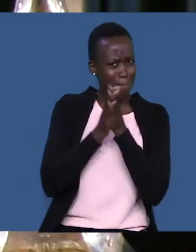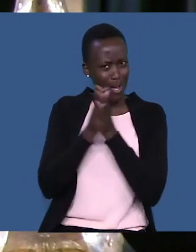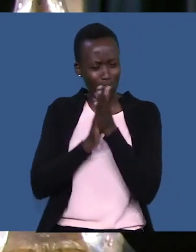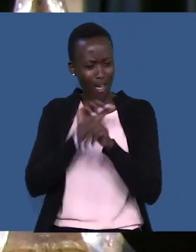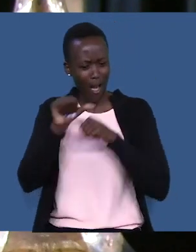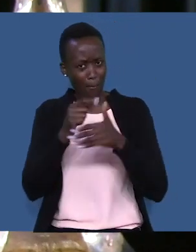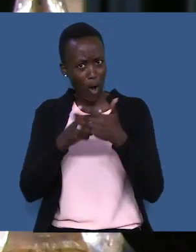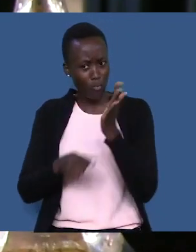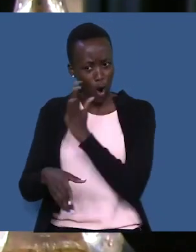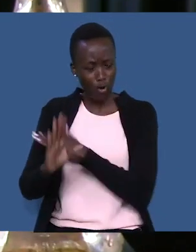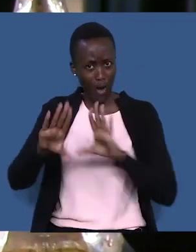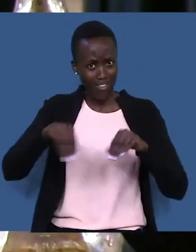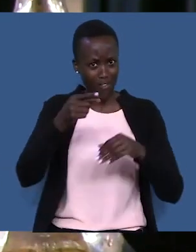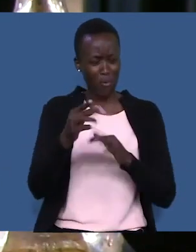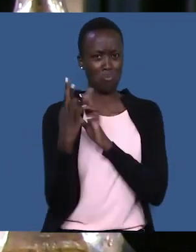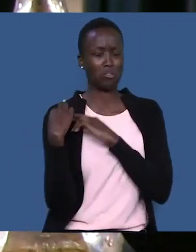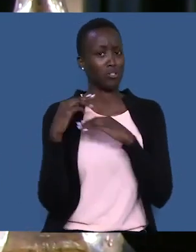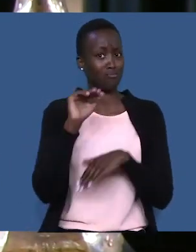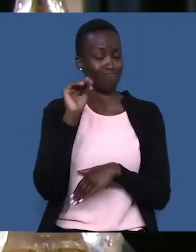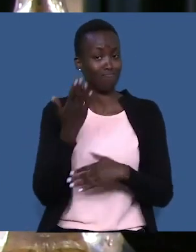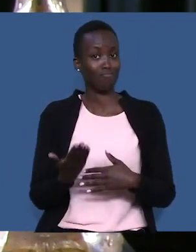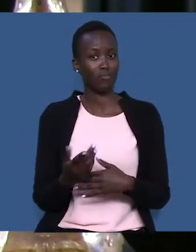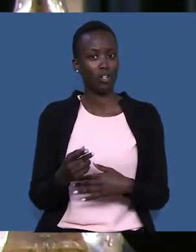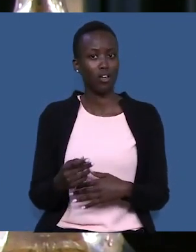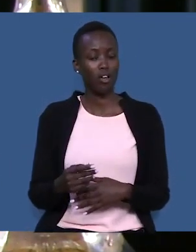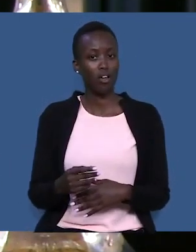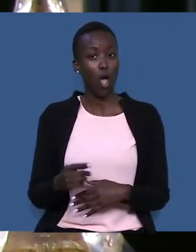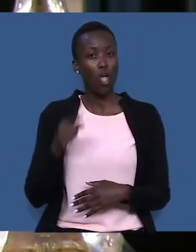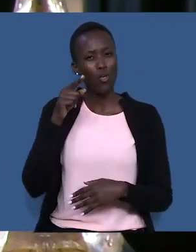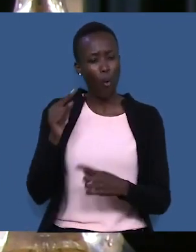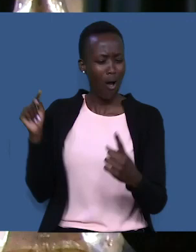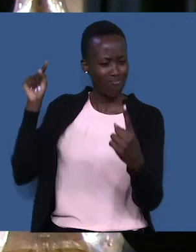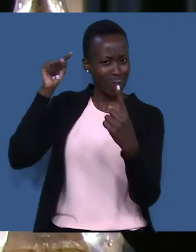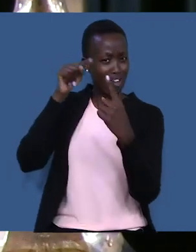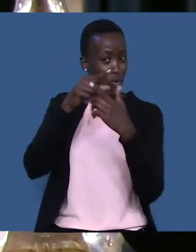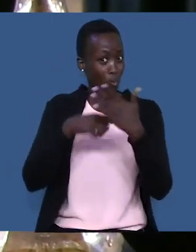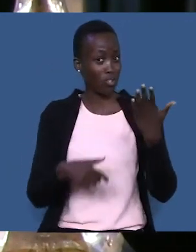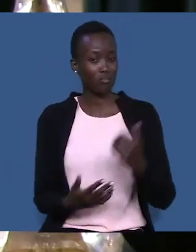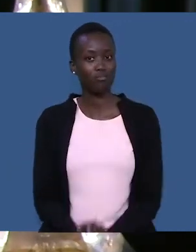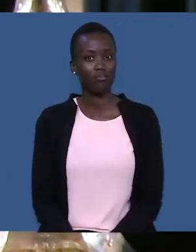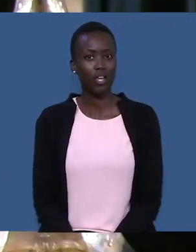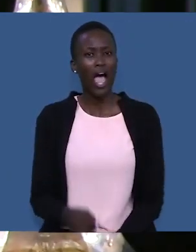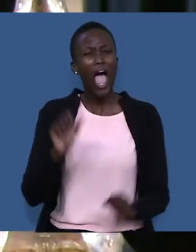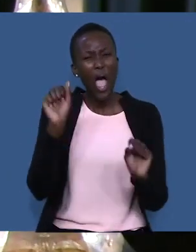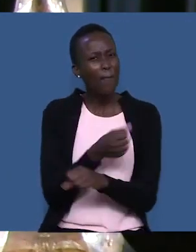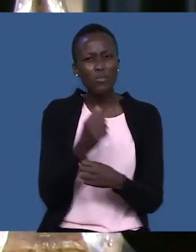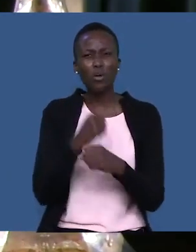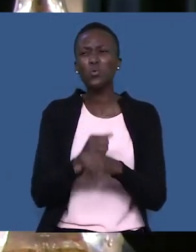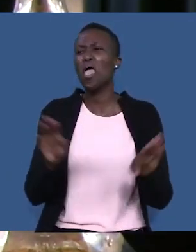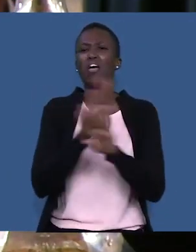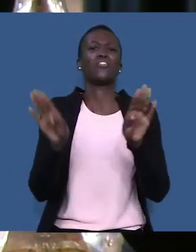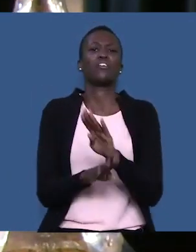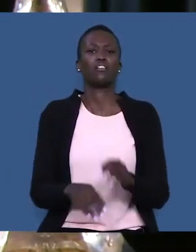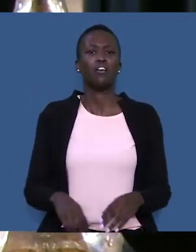God has called you to do? What is your mission? You cannot do everything. You cannot